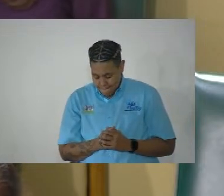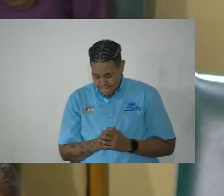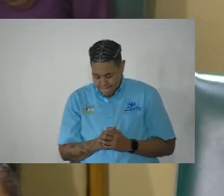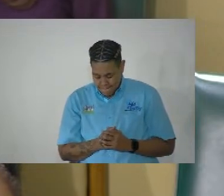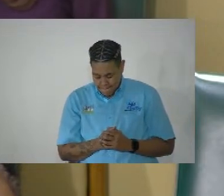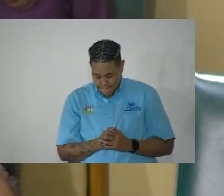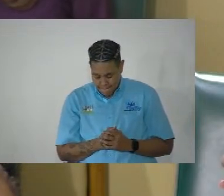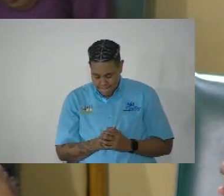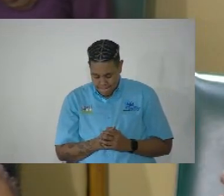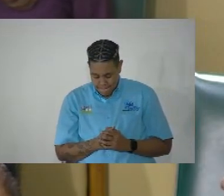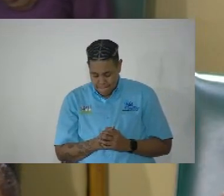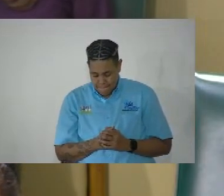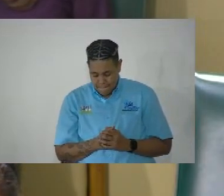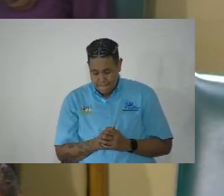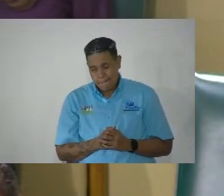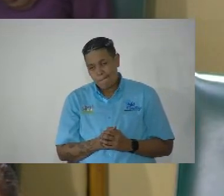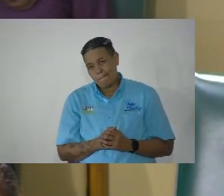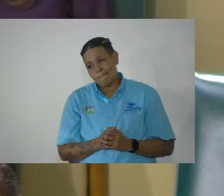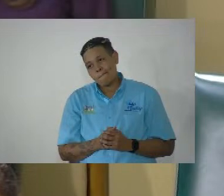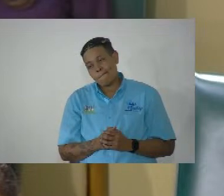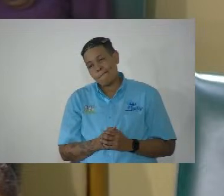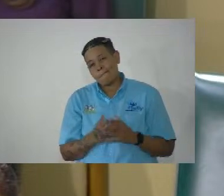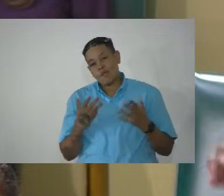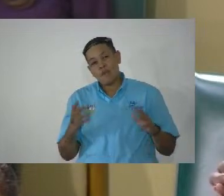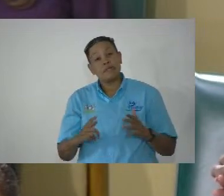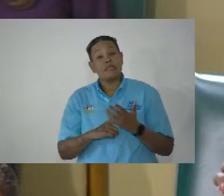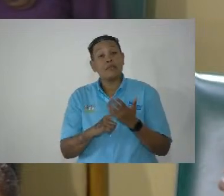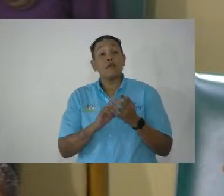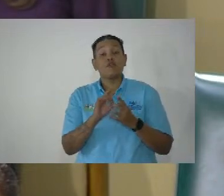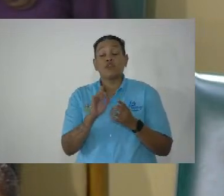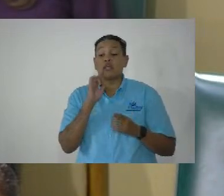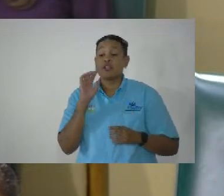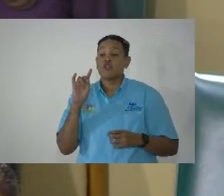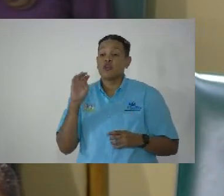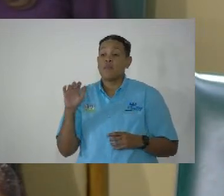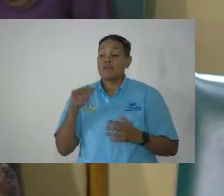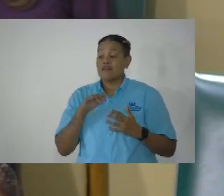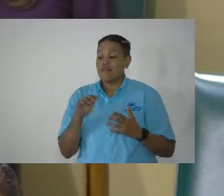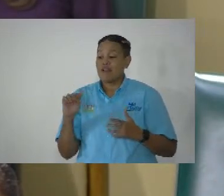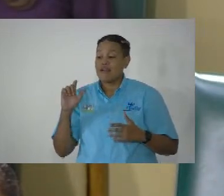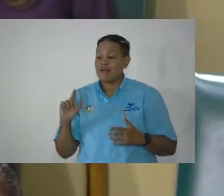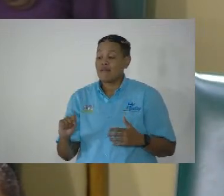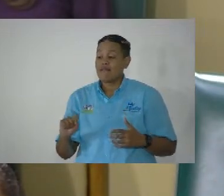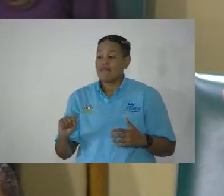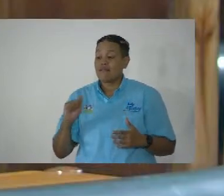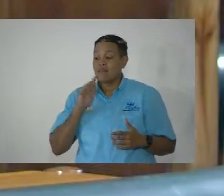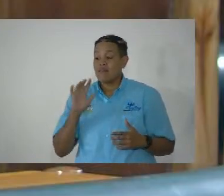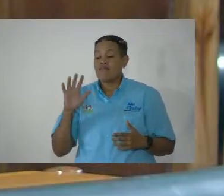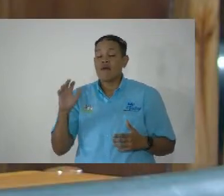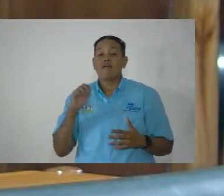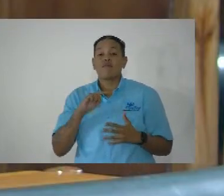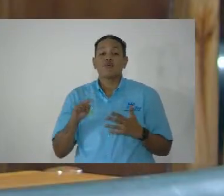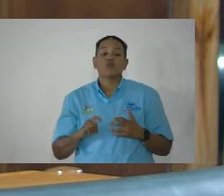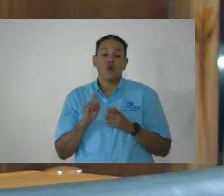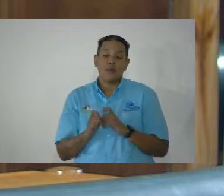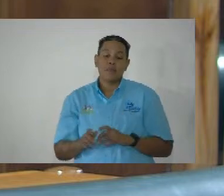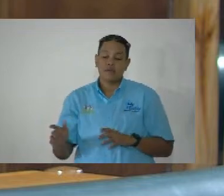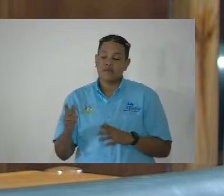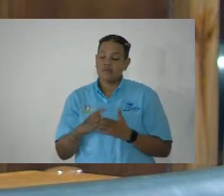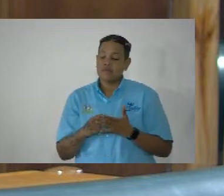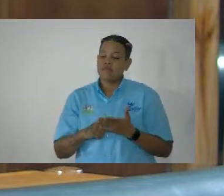on the amendments to the Domestic Violence Act. These are about 5 or so amendments,